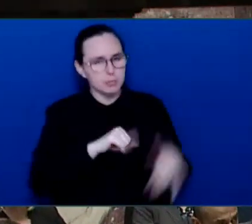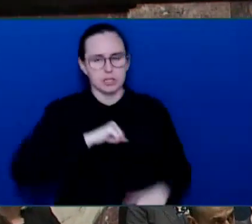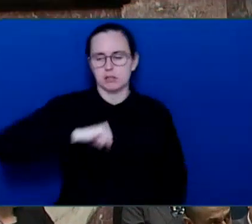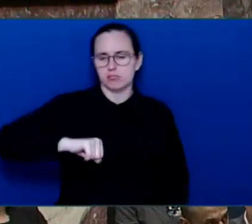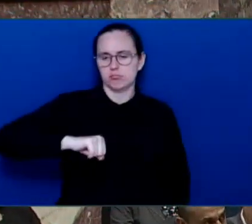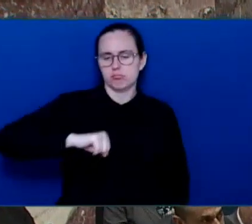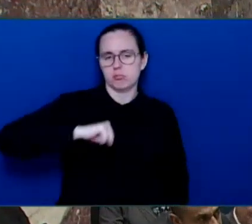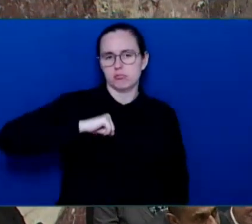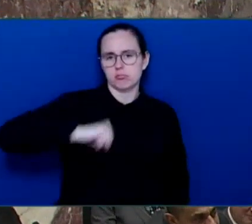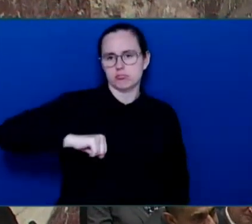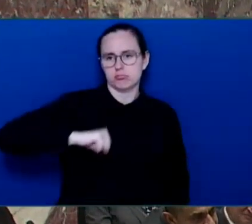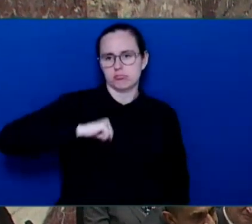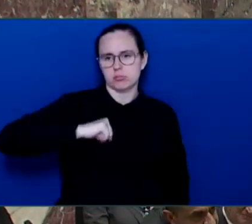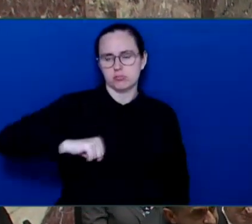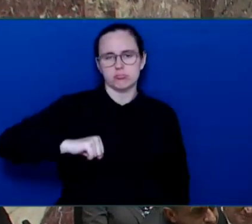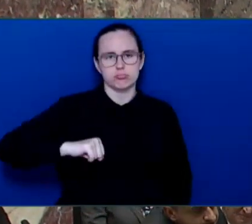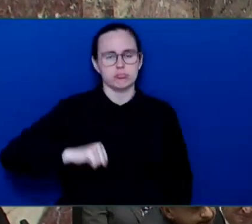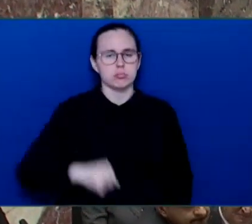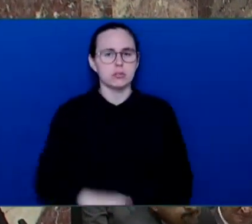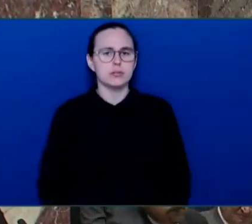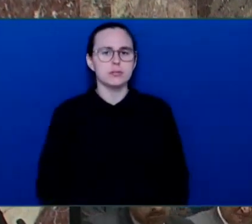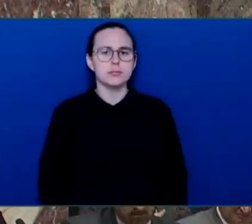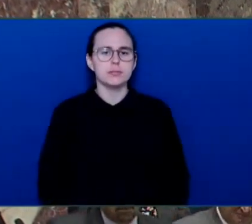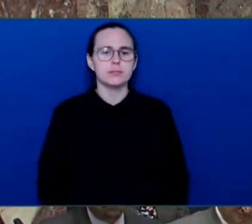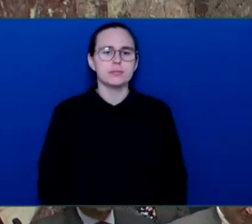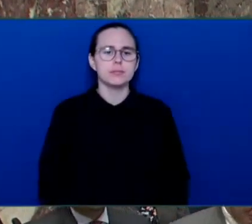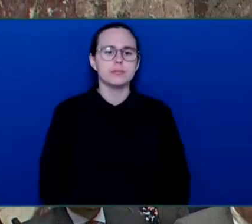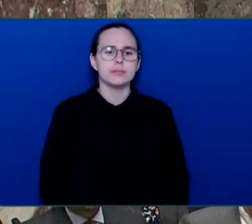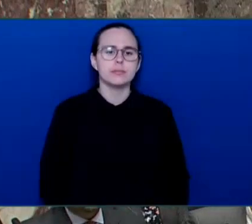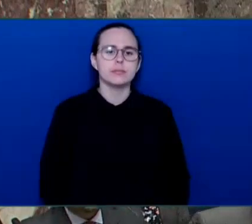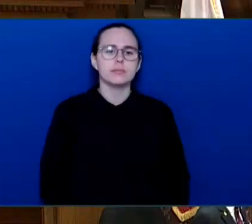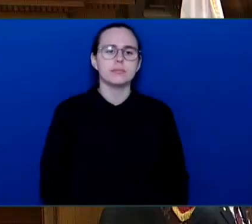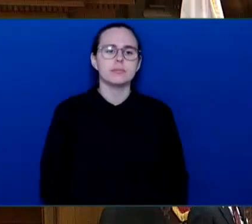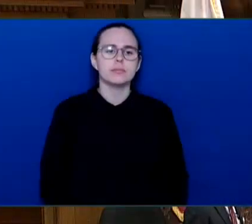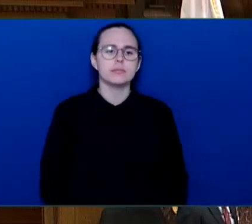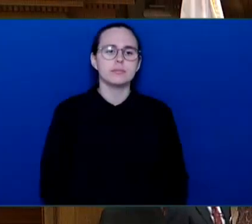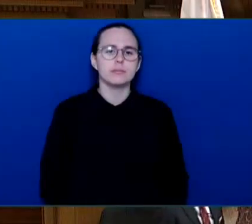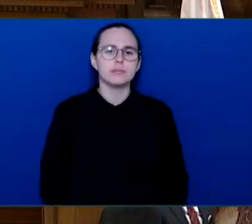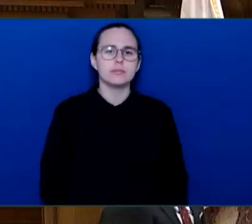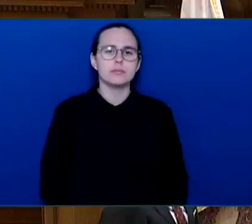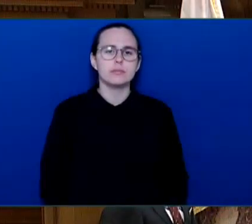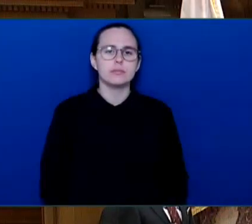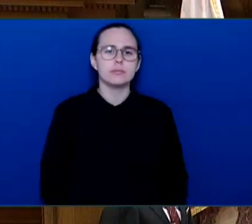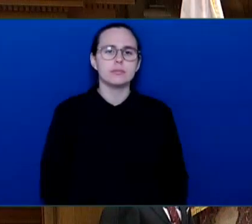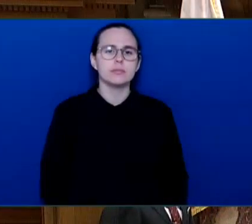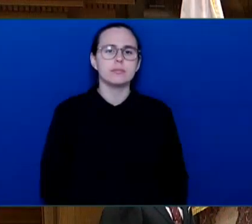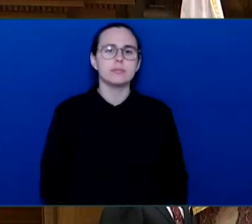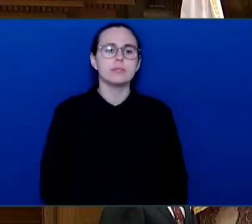The bell ends the question period.